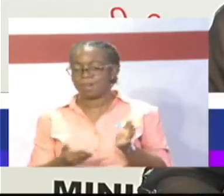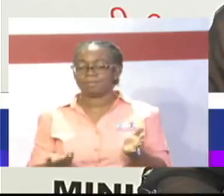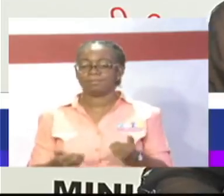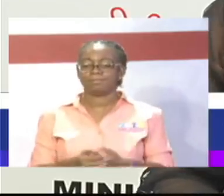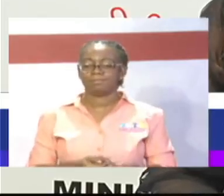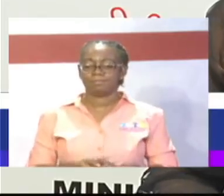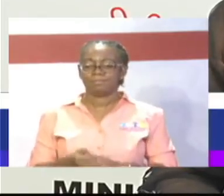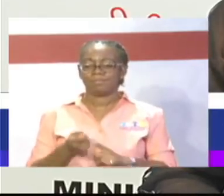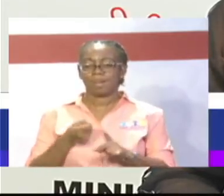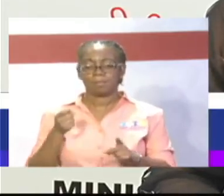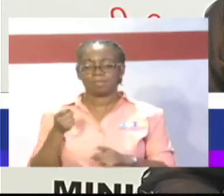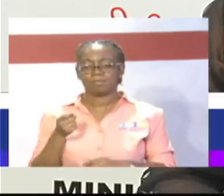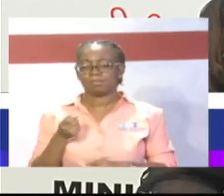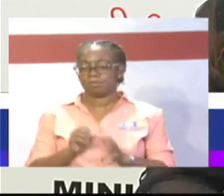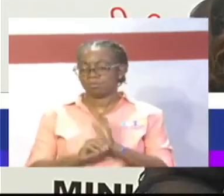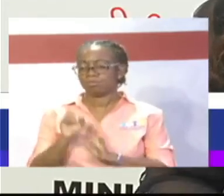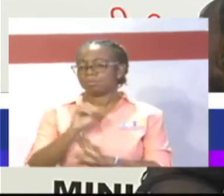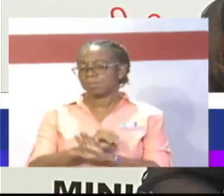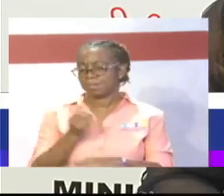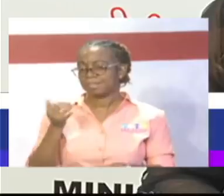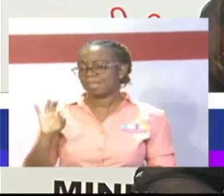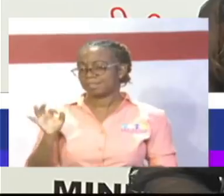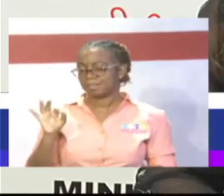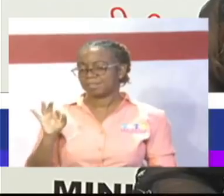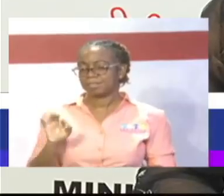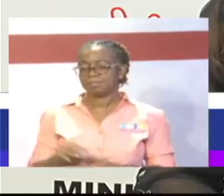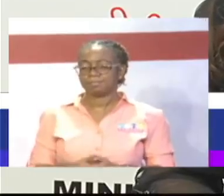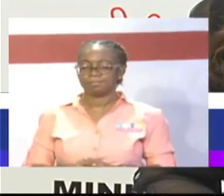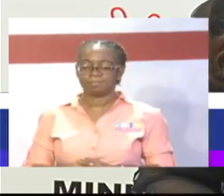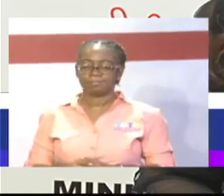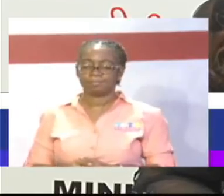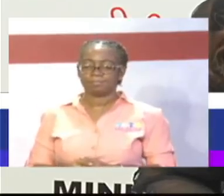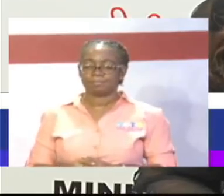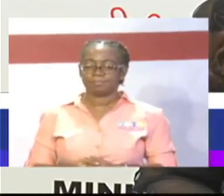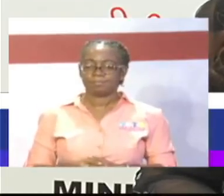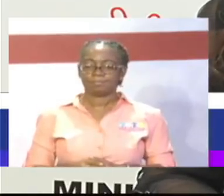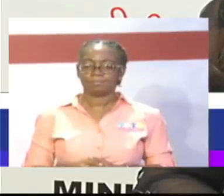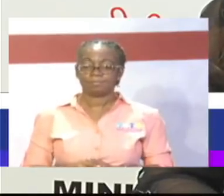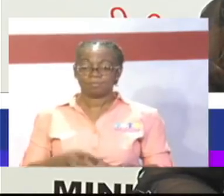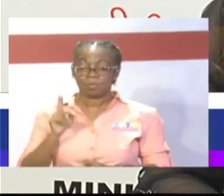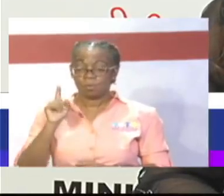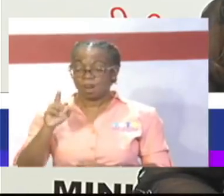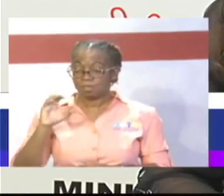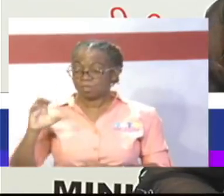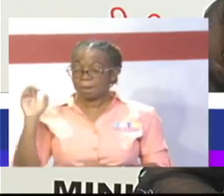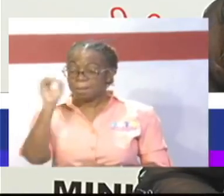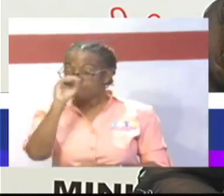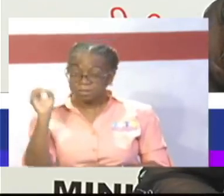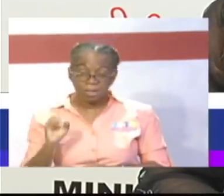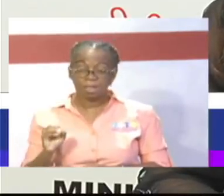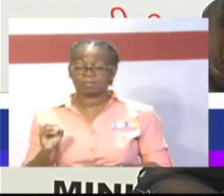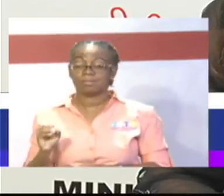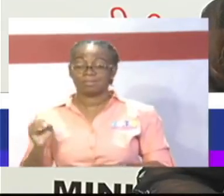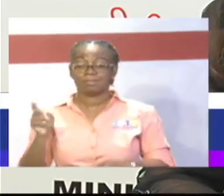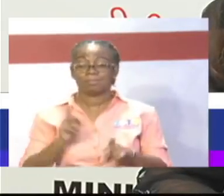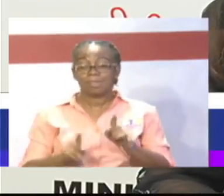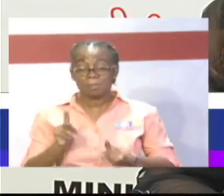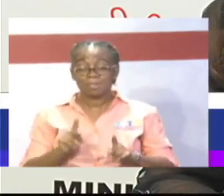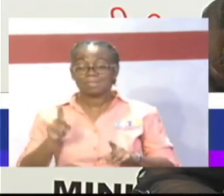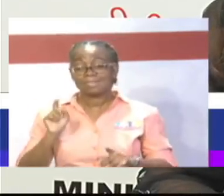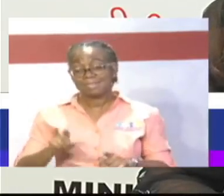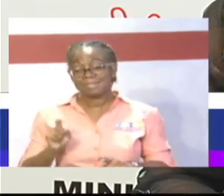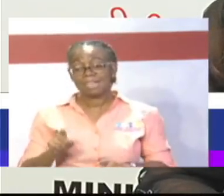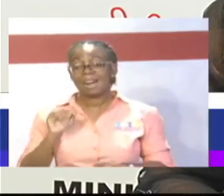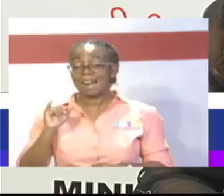the 19th of October 2021. So 100% of persons who require